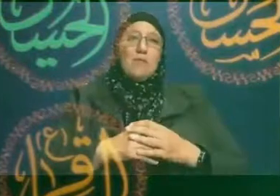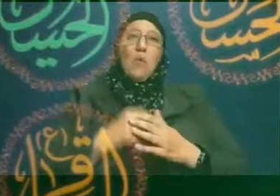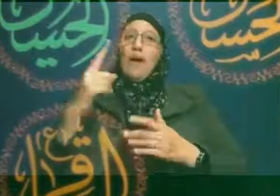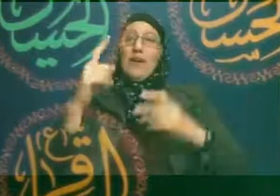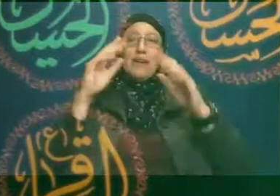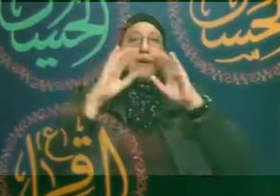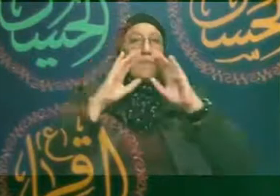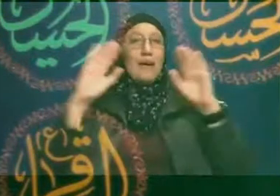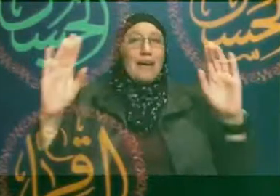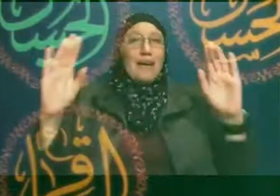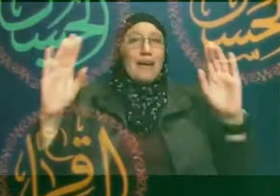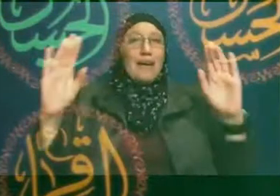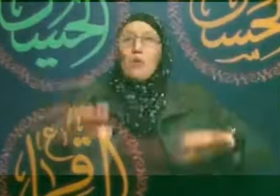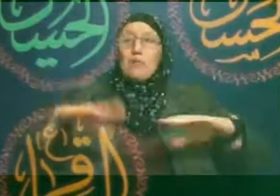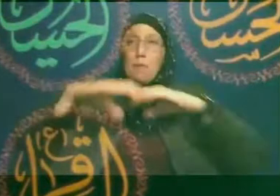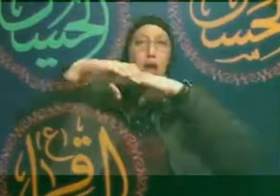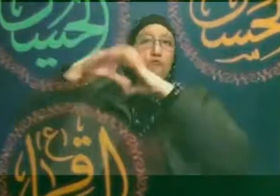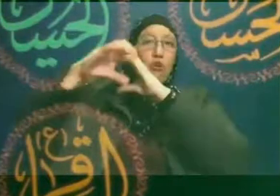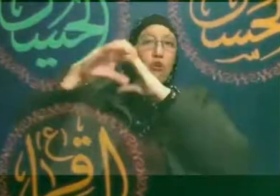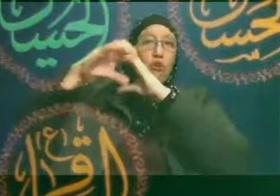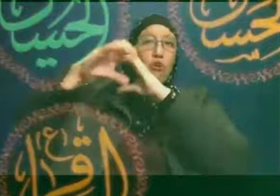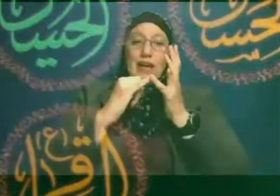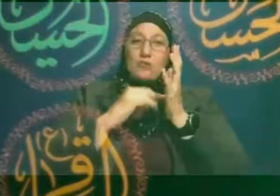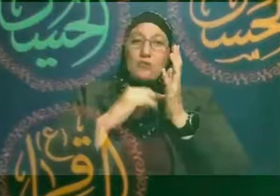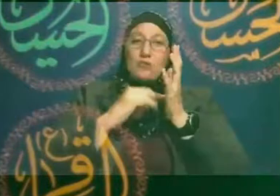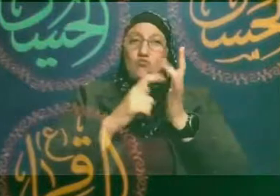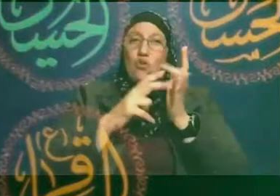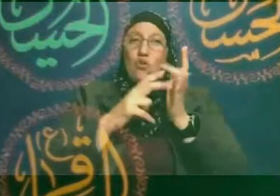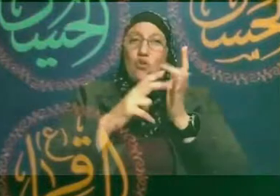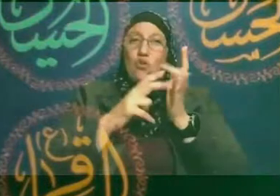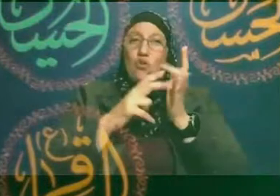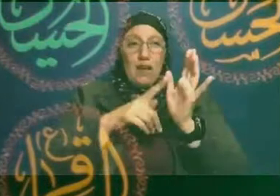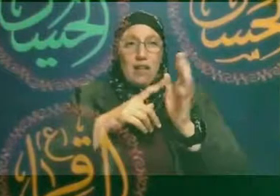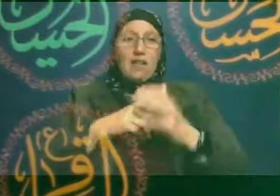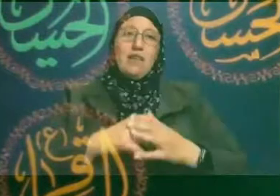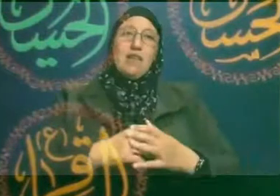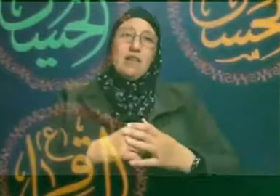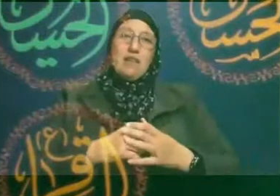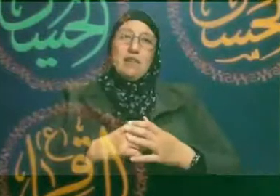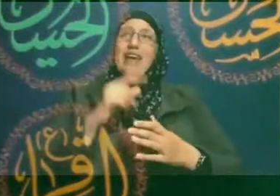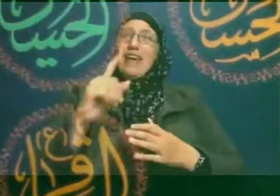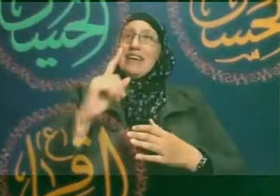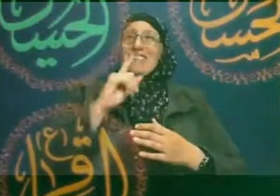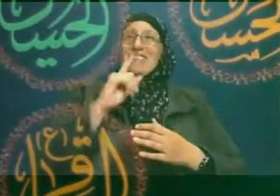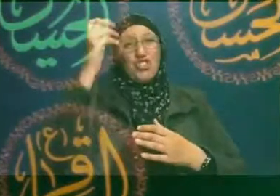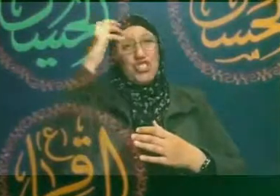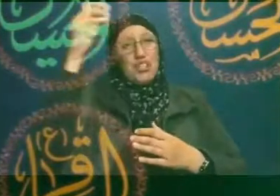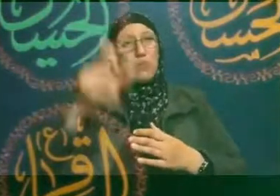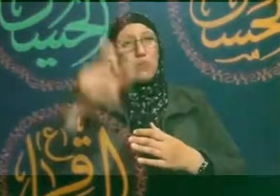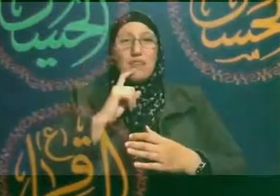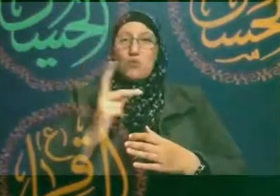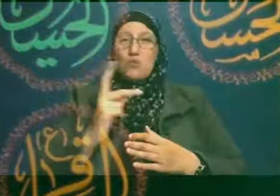astronomers, he was a genius person. His name is Khwaja Nasiruddin Tusi. He says that there are two types of